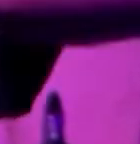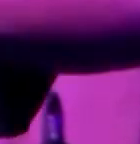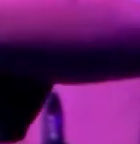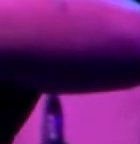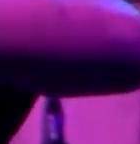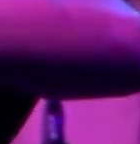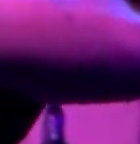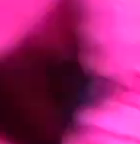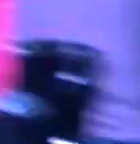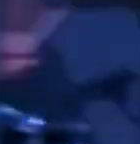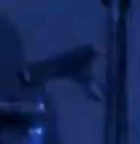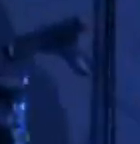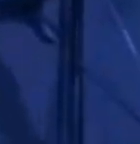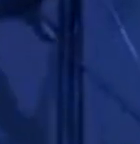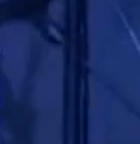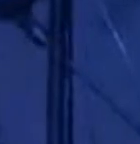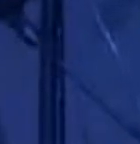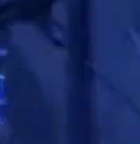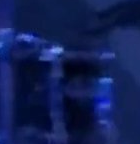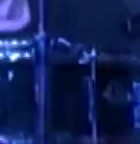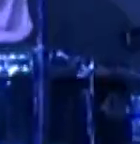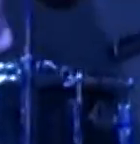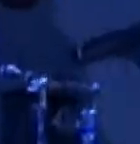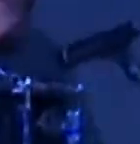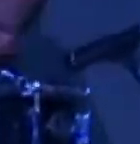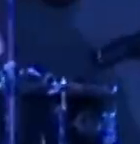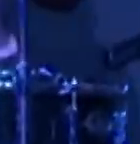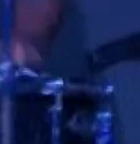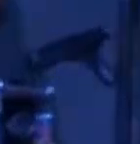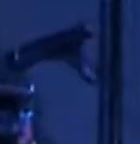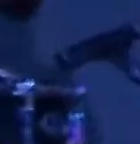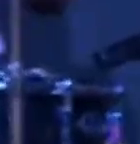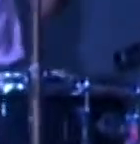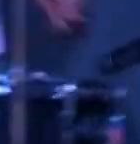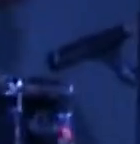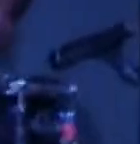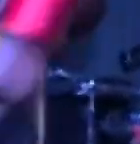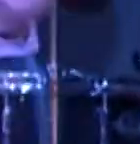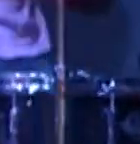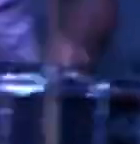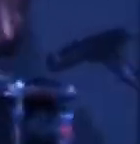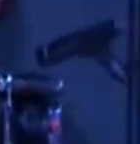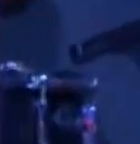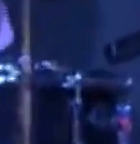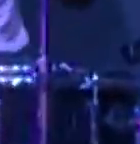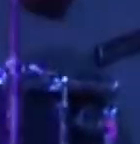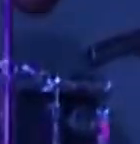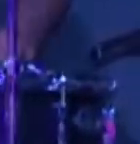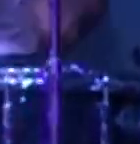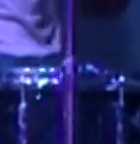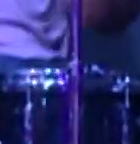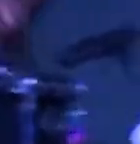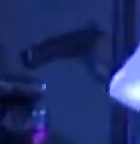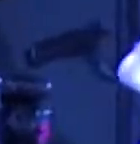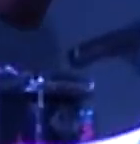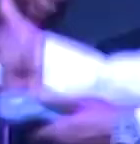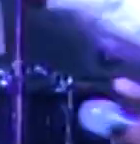cannot always be grounded. The boy band's chemistry on stage is unmatched, and all they give is immaculate